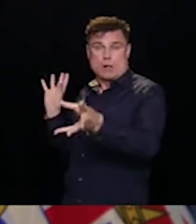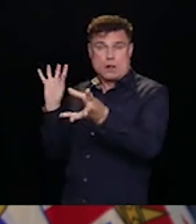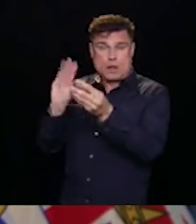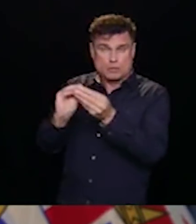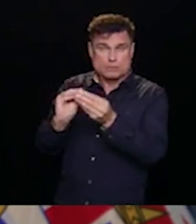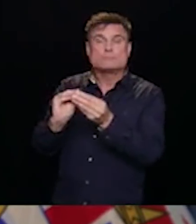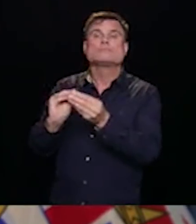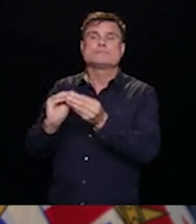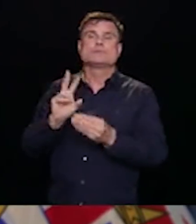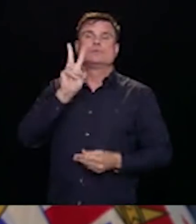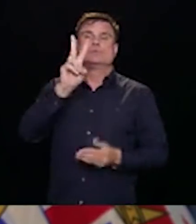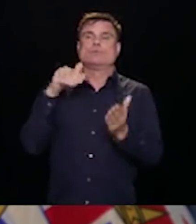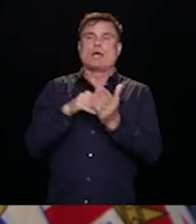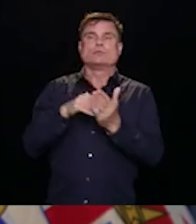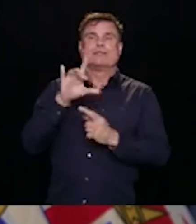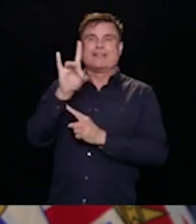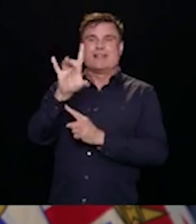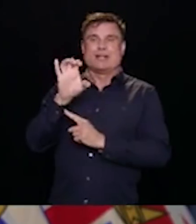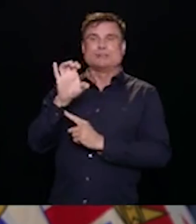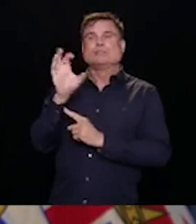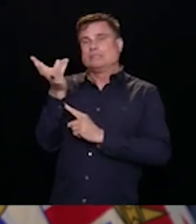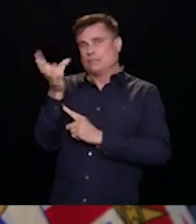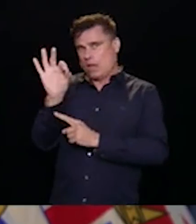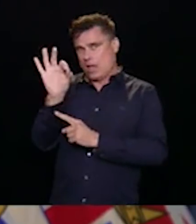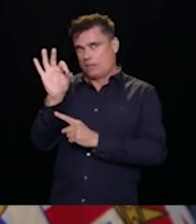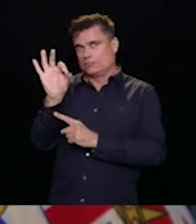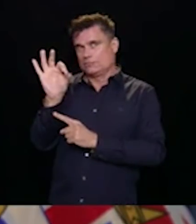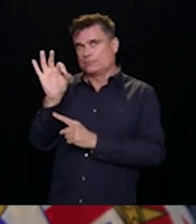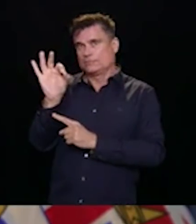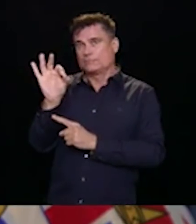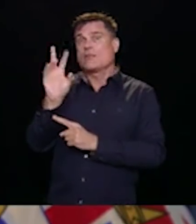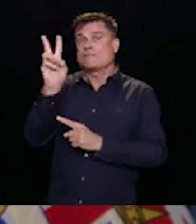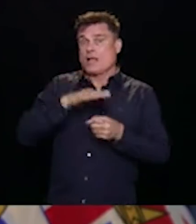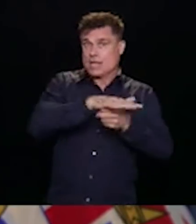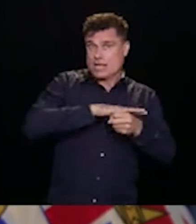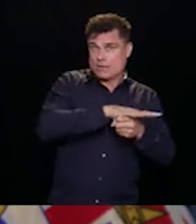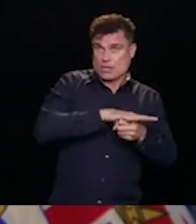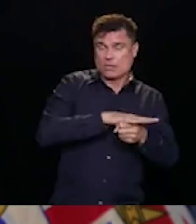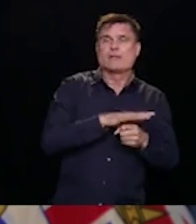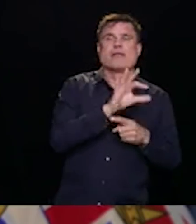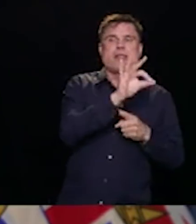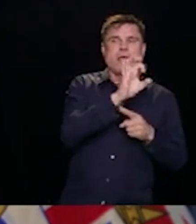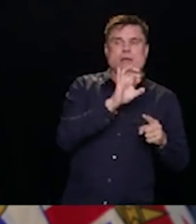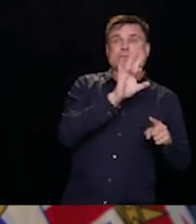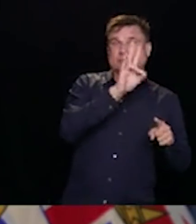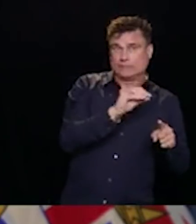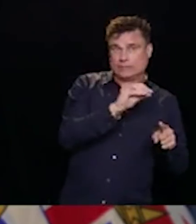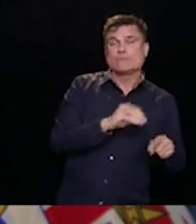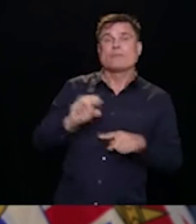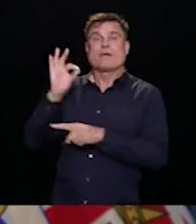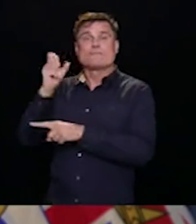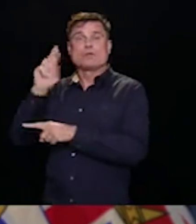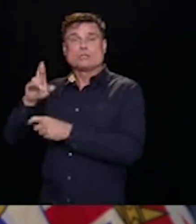2,869 people who have COVID-19 in BC. Of that, 970 people are in the Vancouver Coastal Health